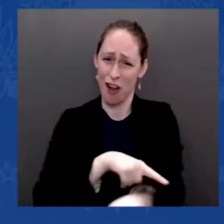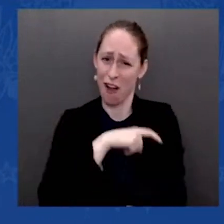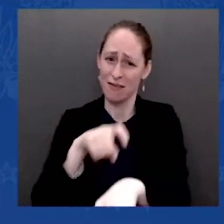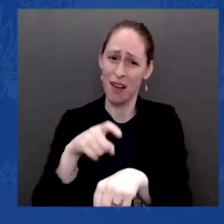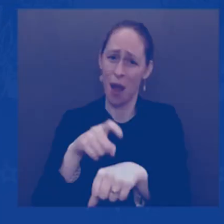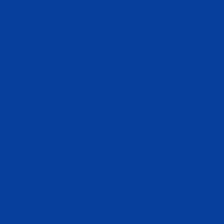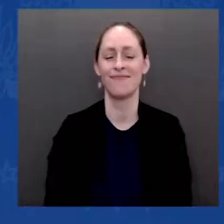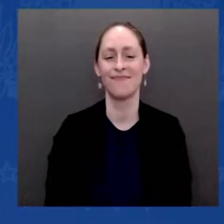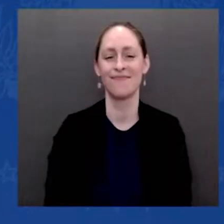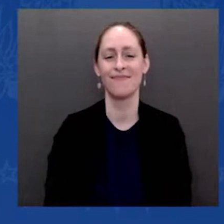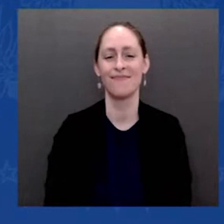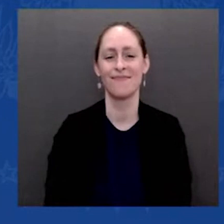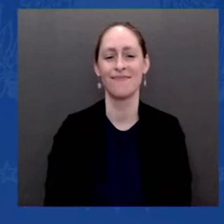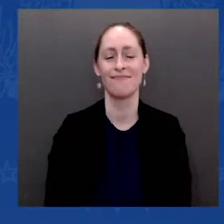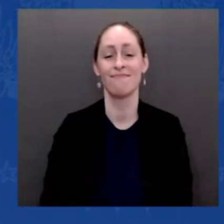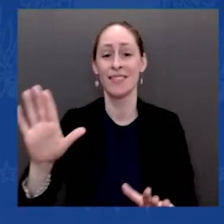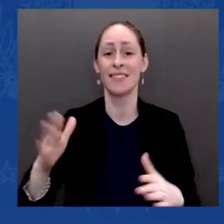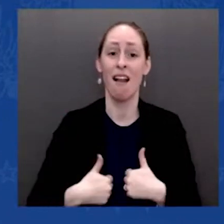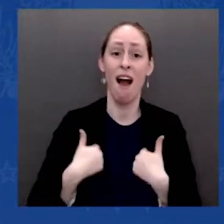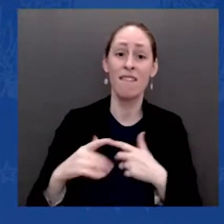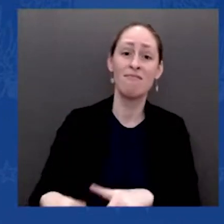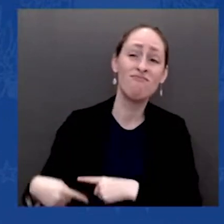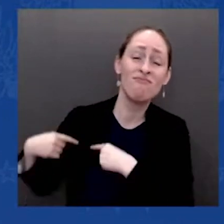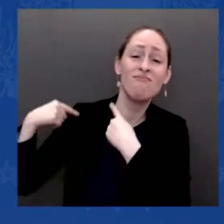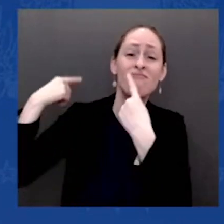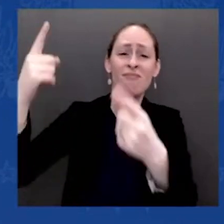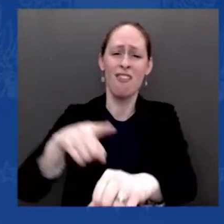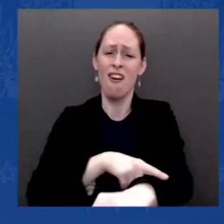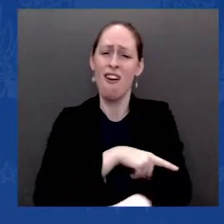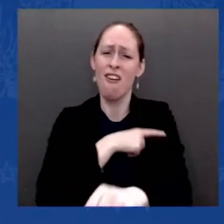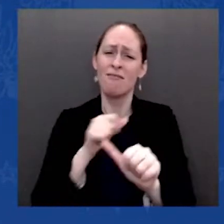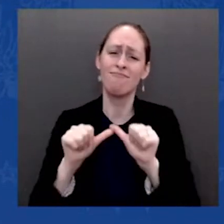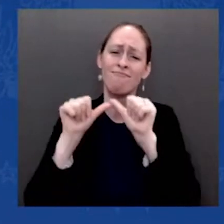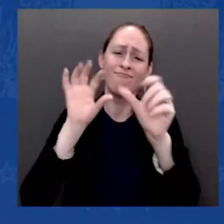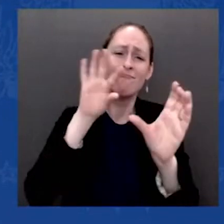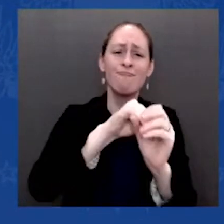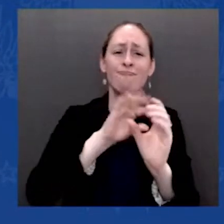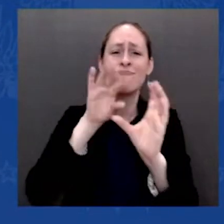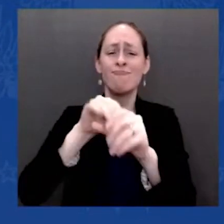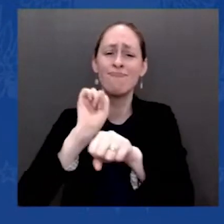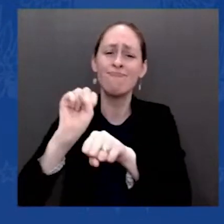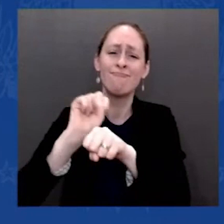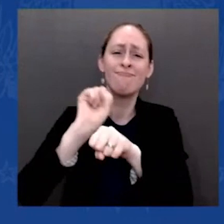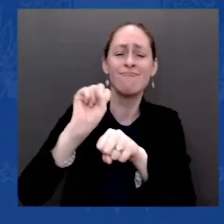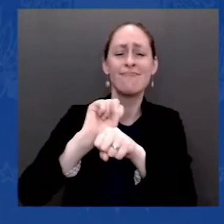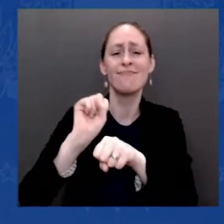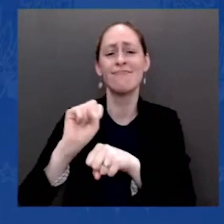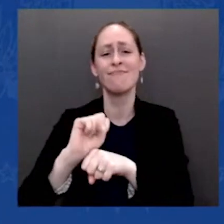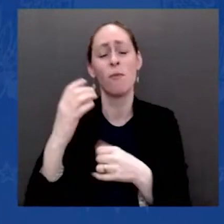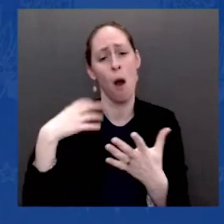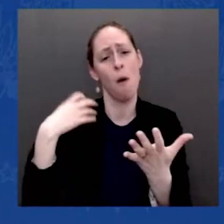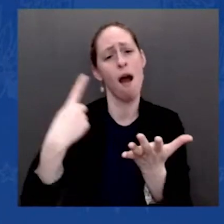work for its people. But let me say a few words about the critically important work of selecting his successor. Choosing someone to sit